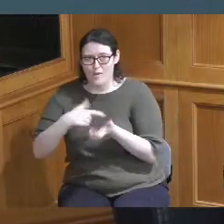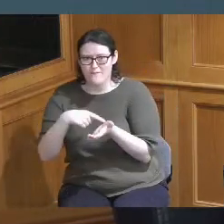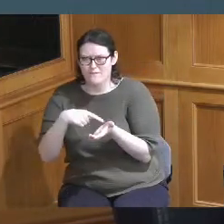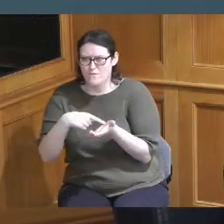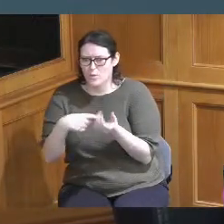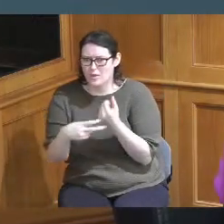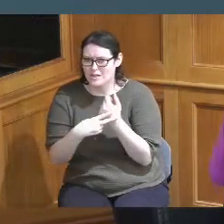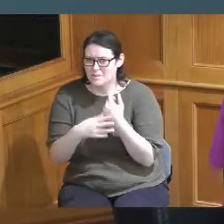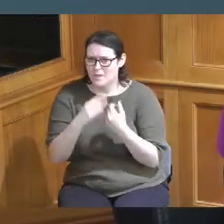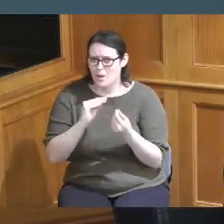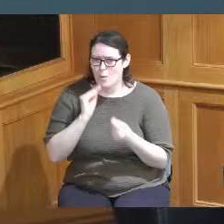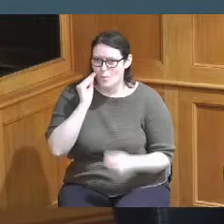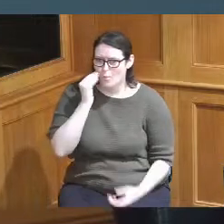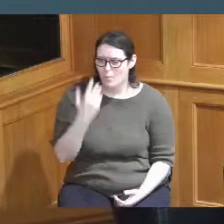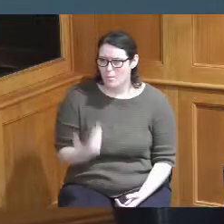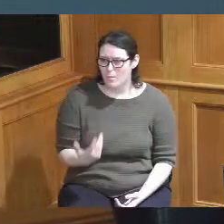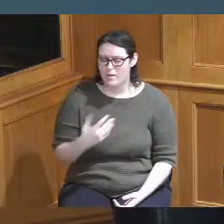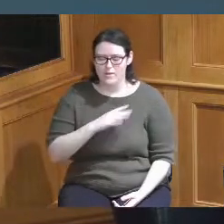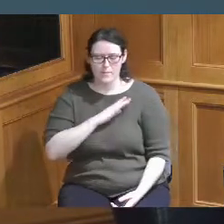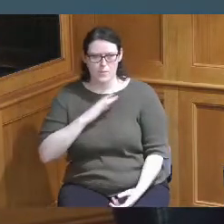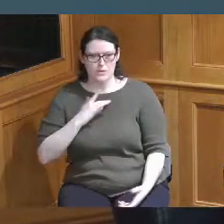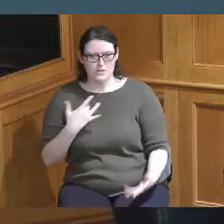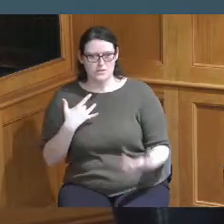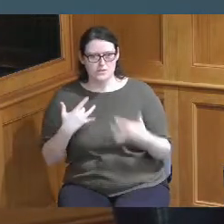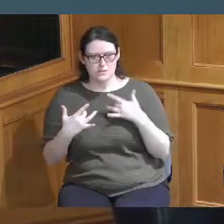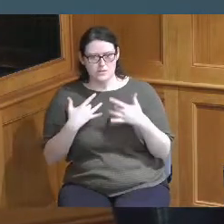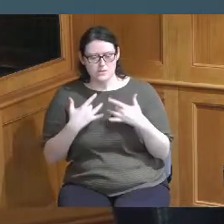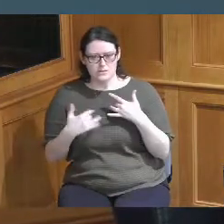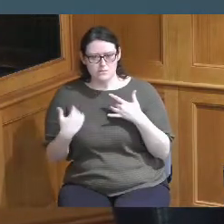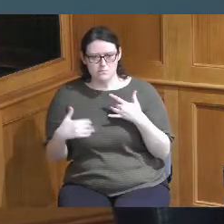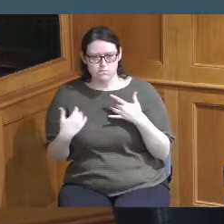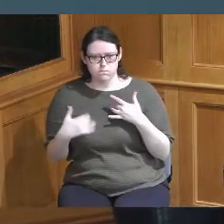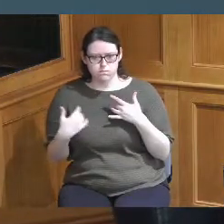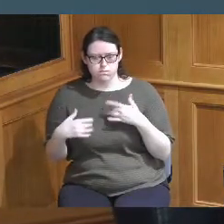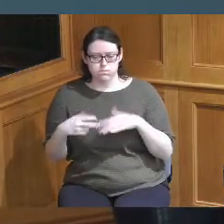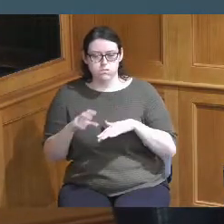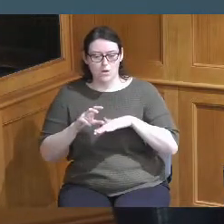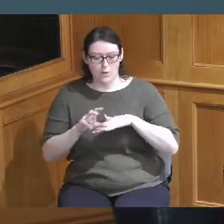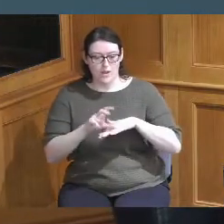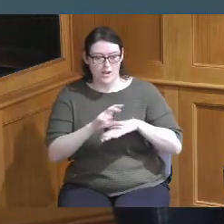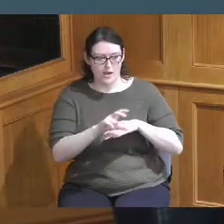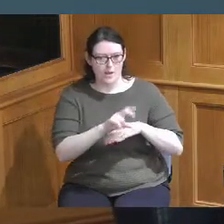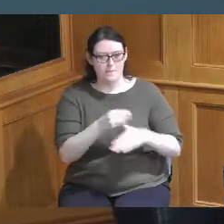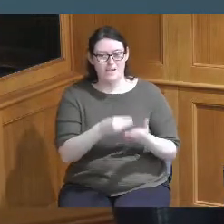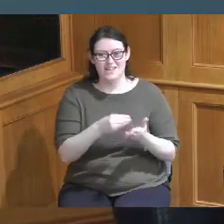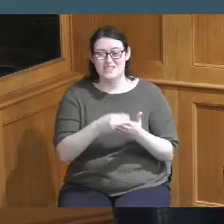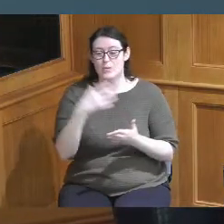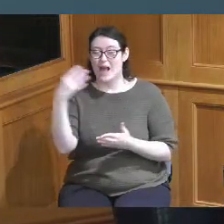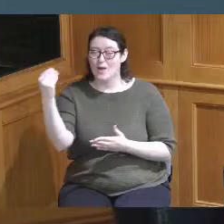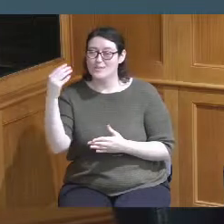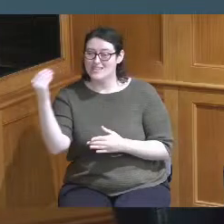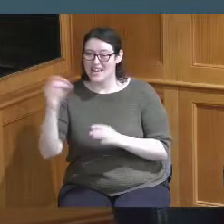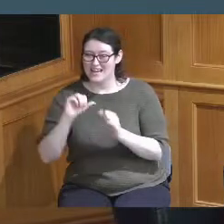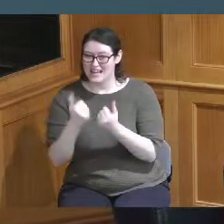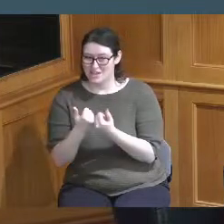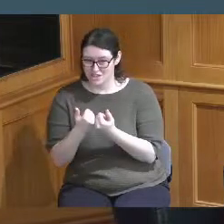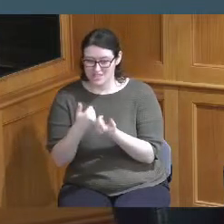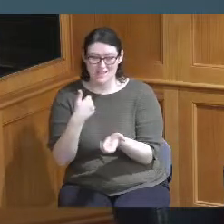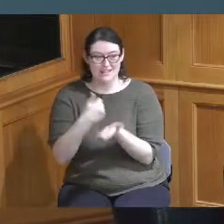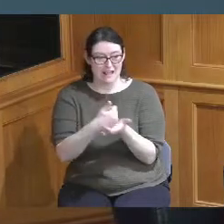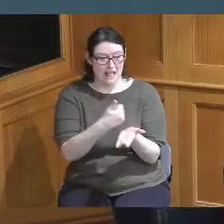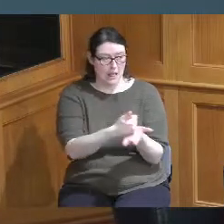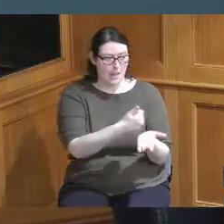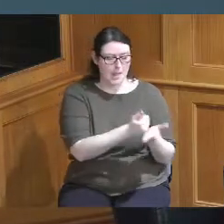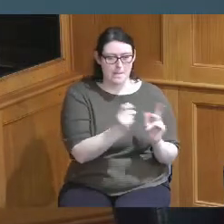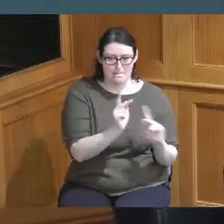their homes. The board was so concerned that we allocated monies to outside entities to help our